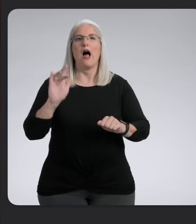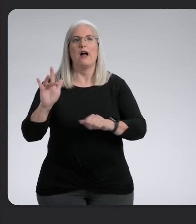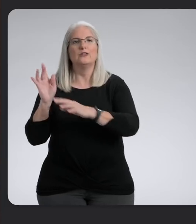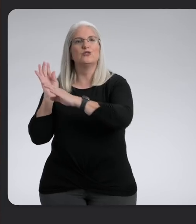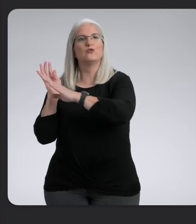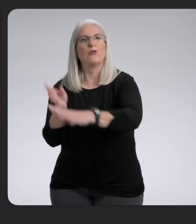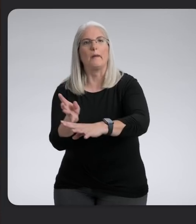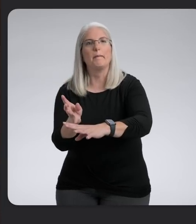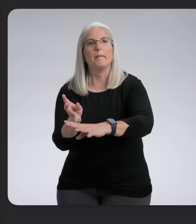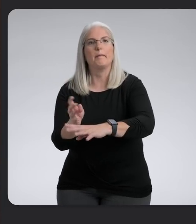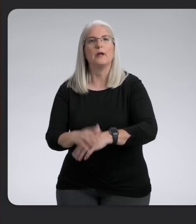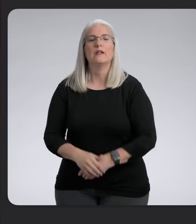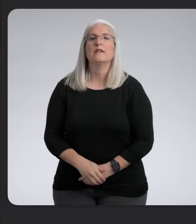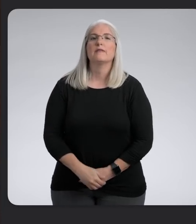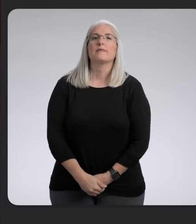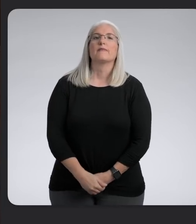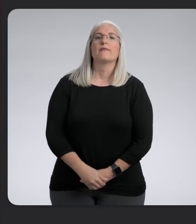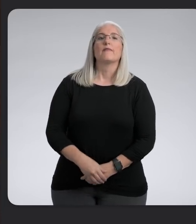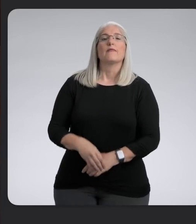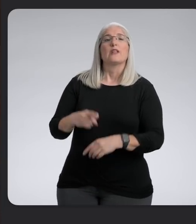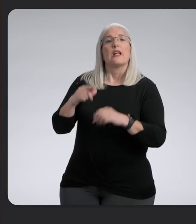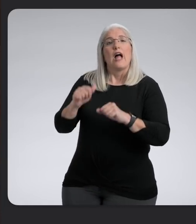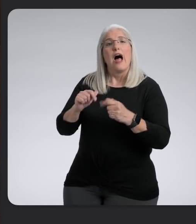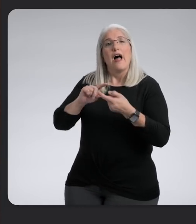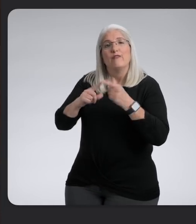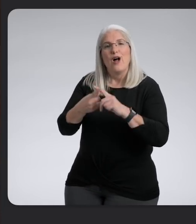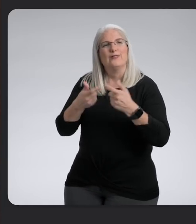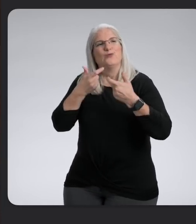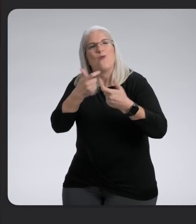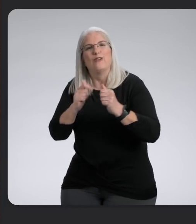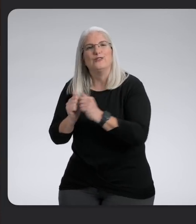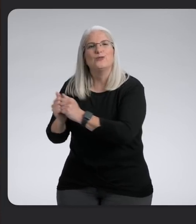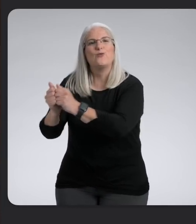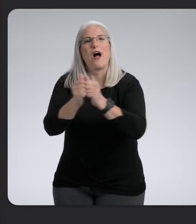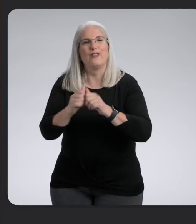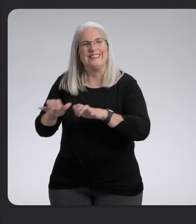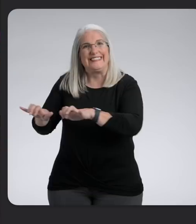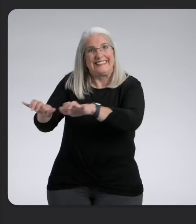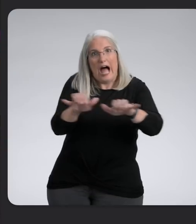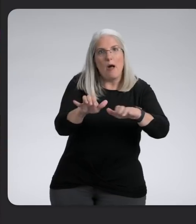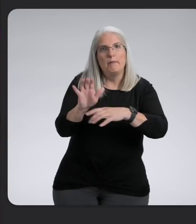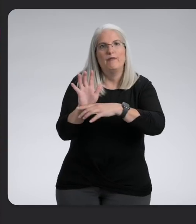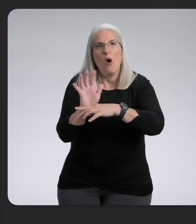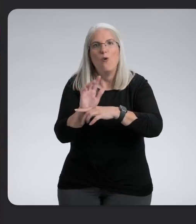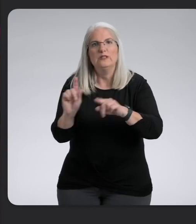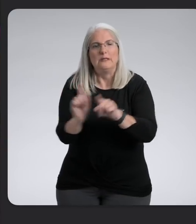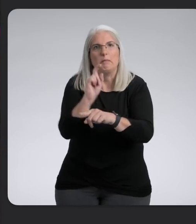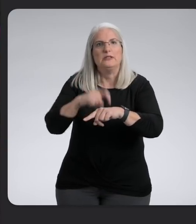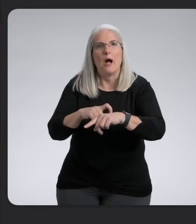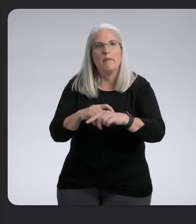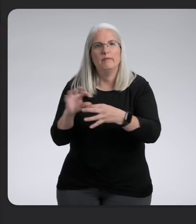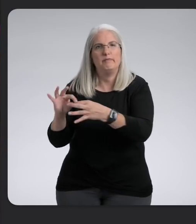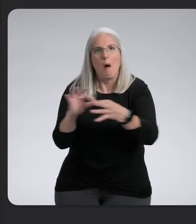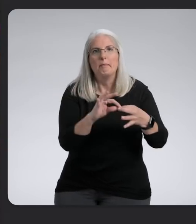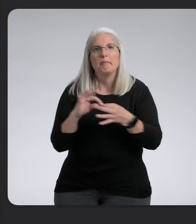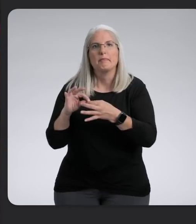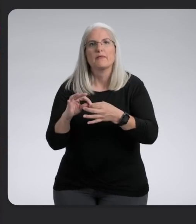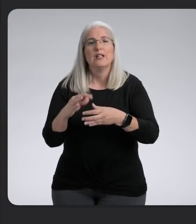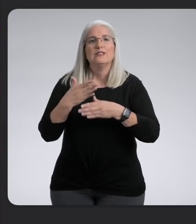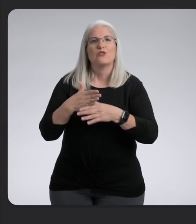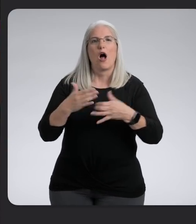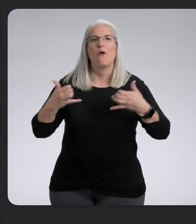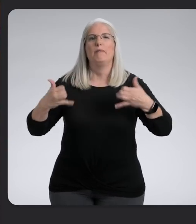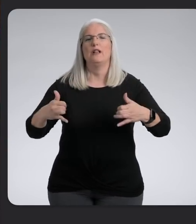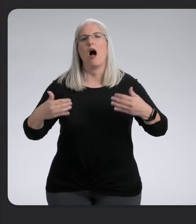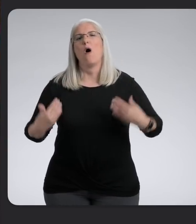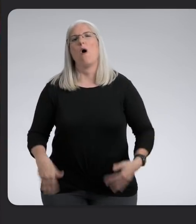boom, you and your friends are watching the same video totally in sync. SharePlay is unlike any other shared content